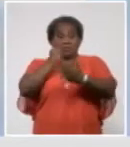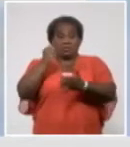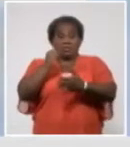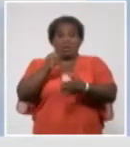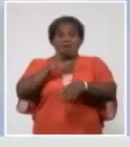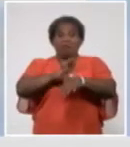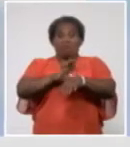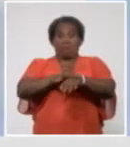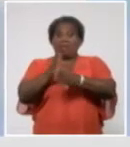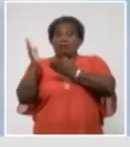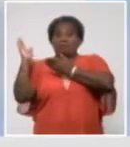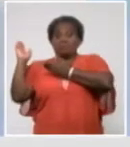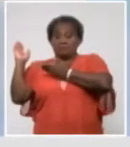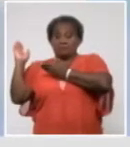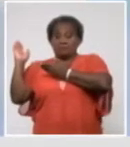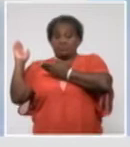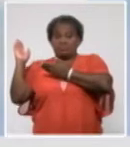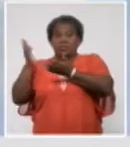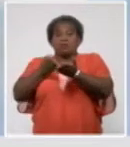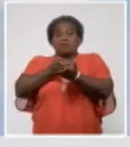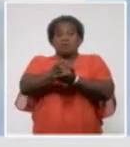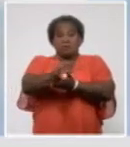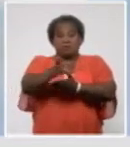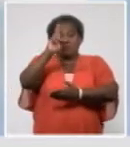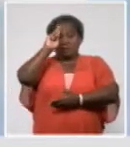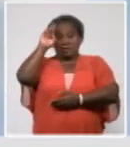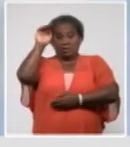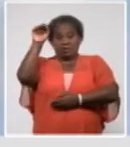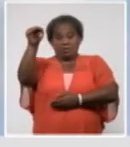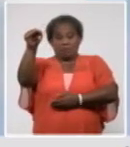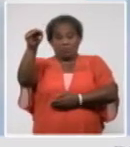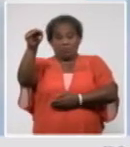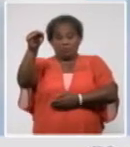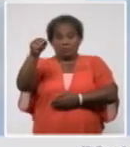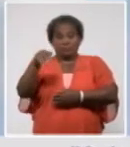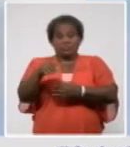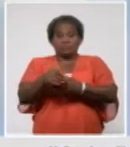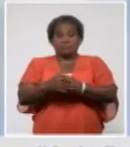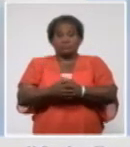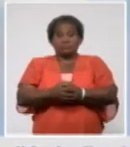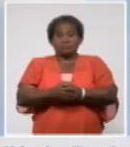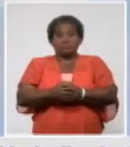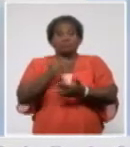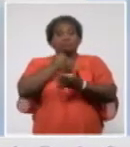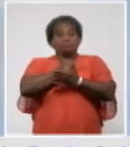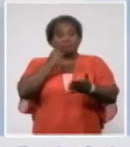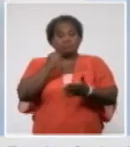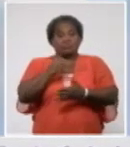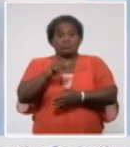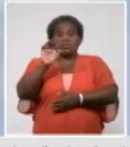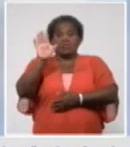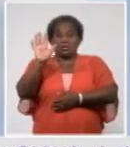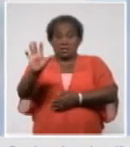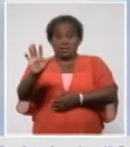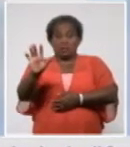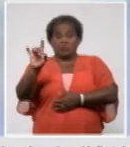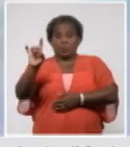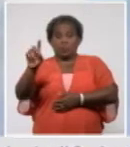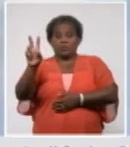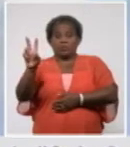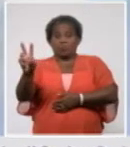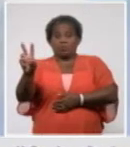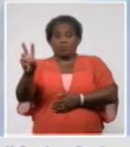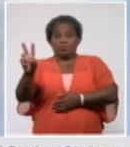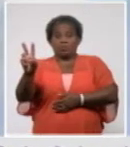4,933 diagnosed patients in Cuba up to date, 592 are confirmed and hospitalized active